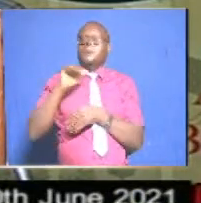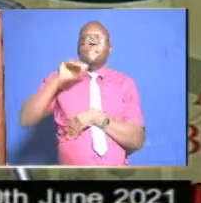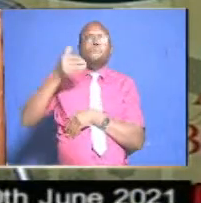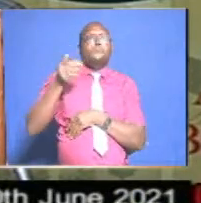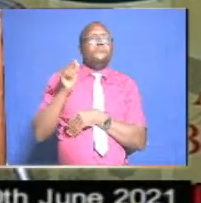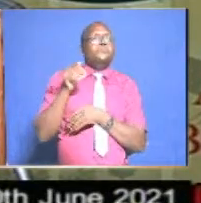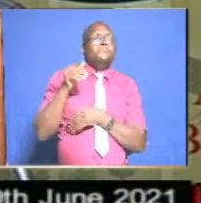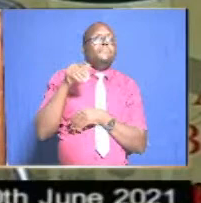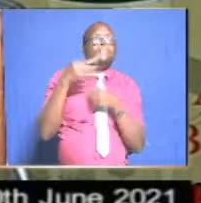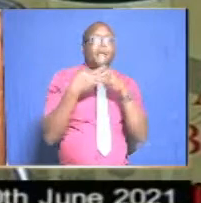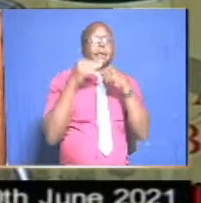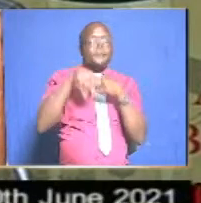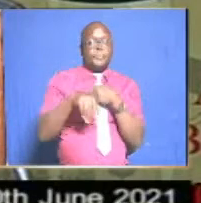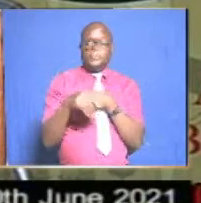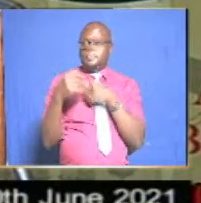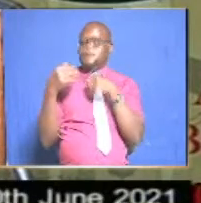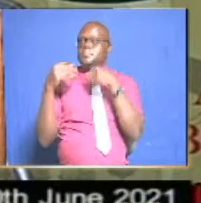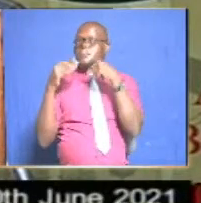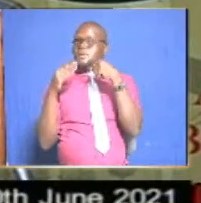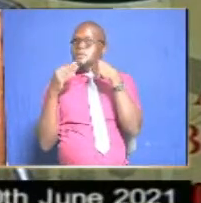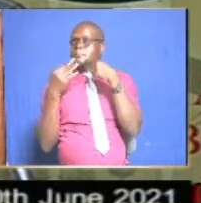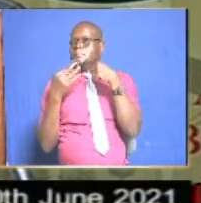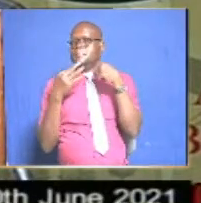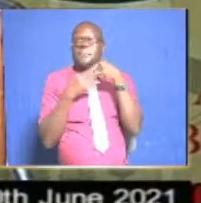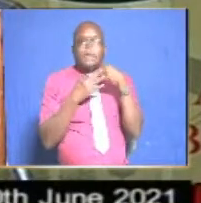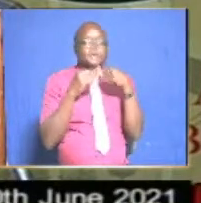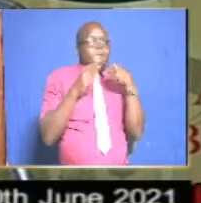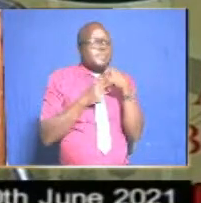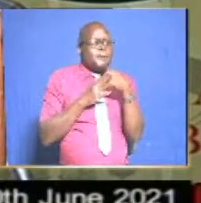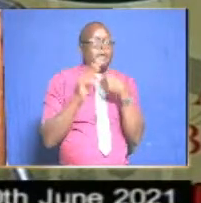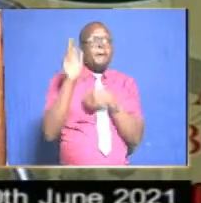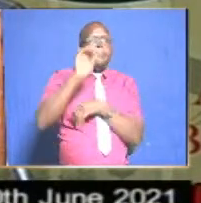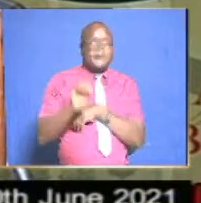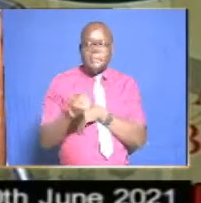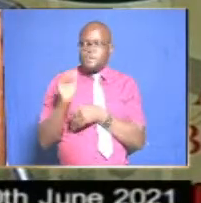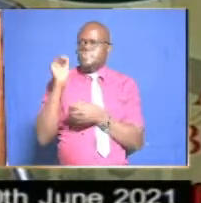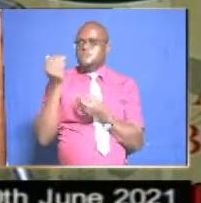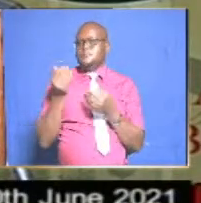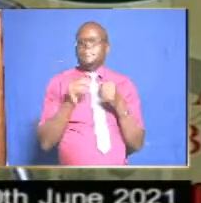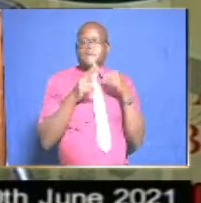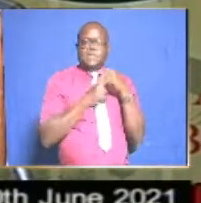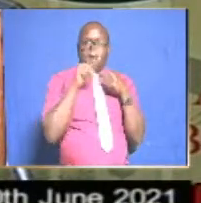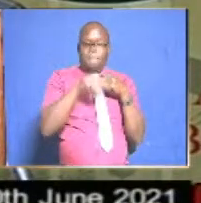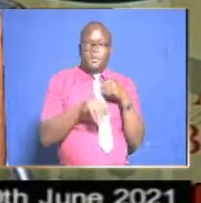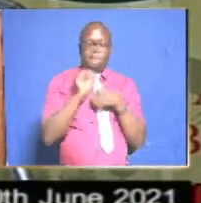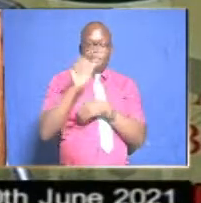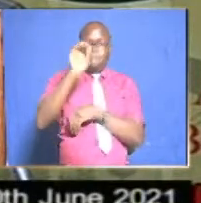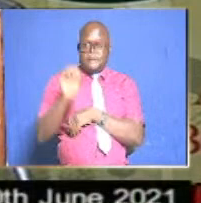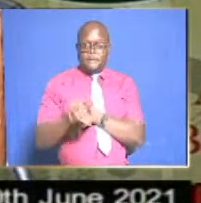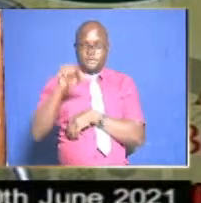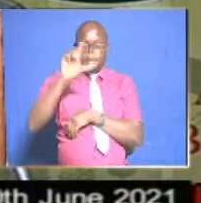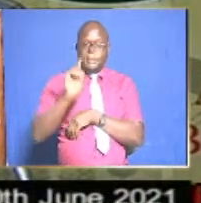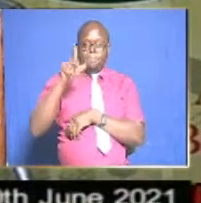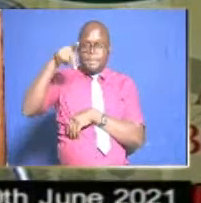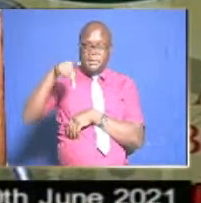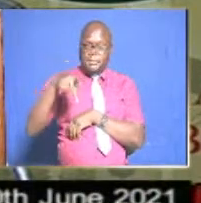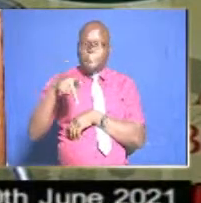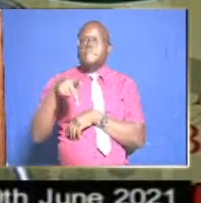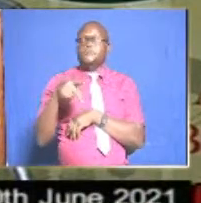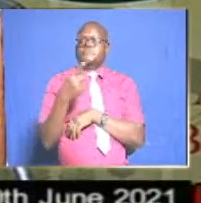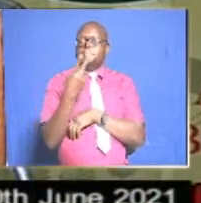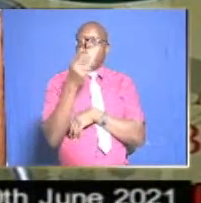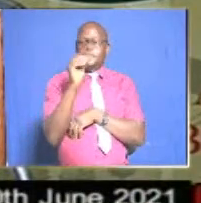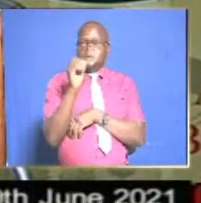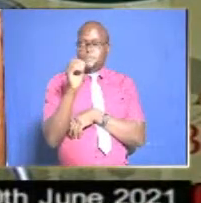from 8.7% of GDP in the current budget to 7.5% of GDP in the financial